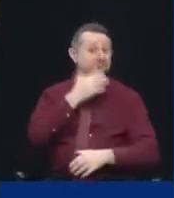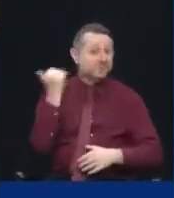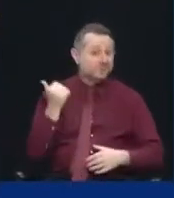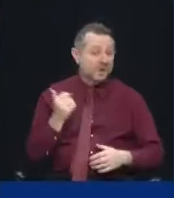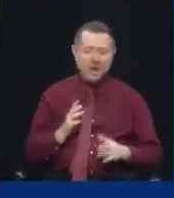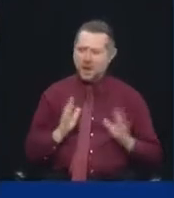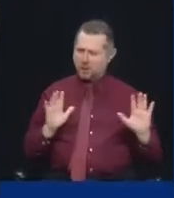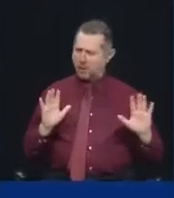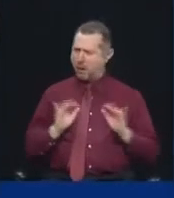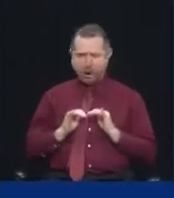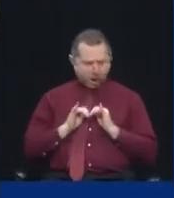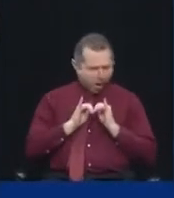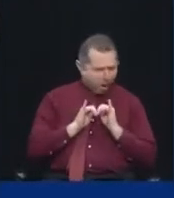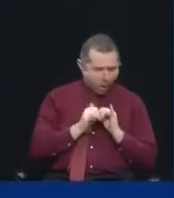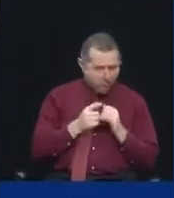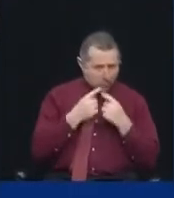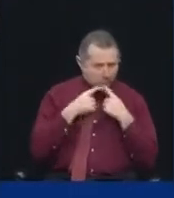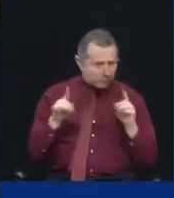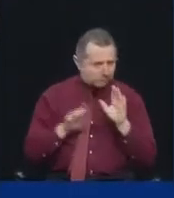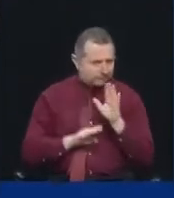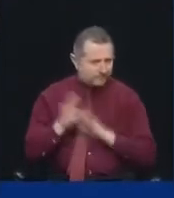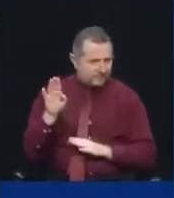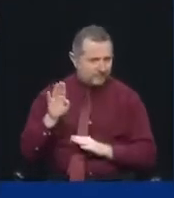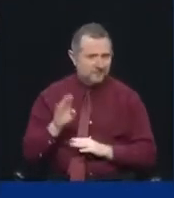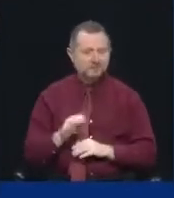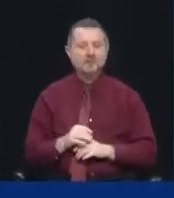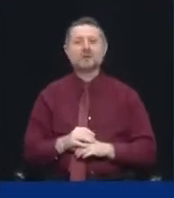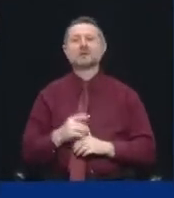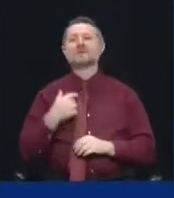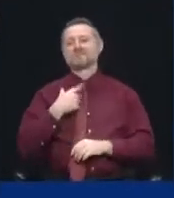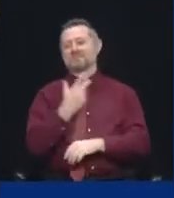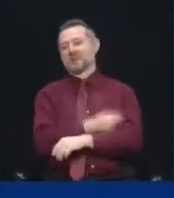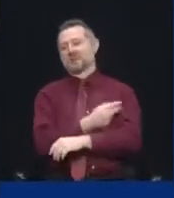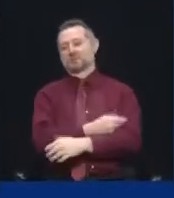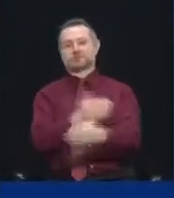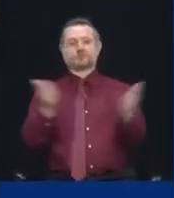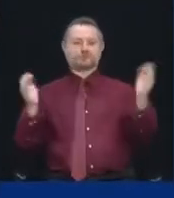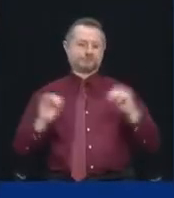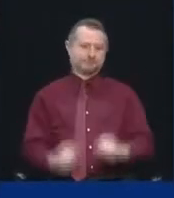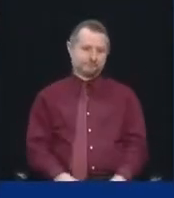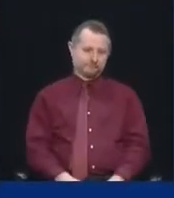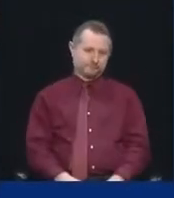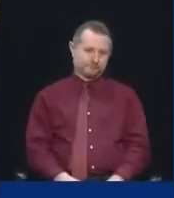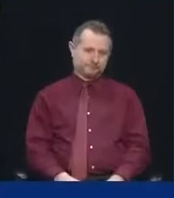getting to rebirth is the vaccinations. Now,